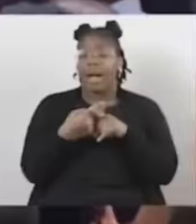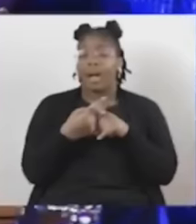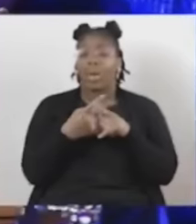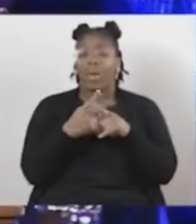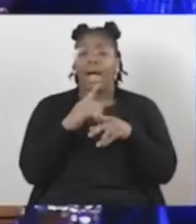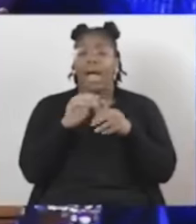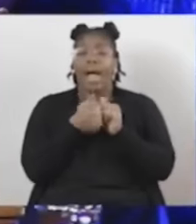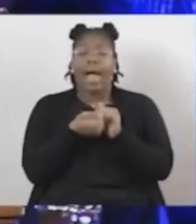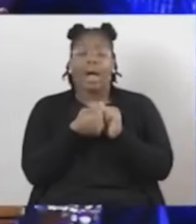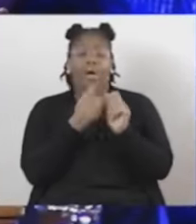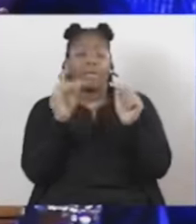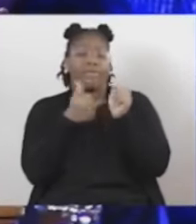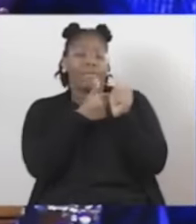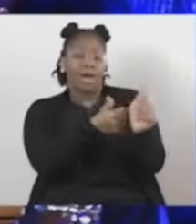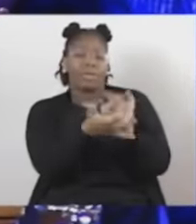says, Peter,